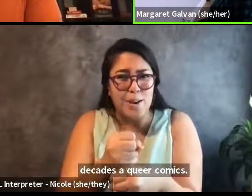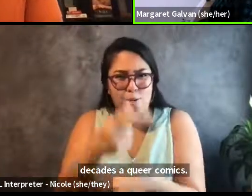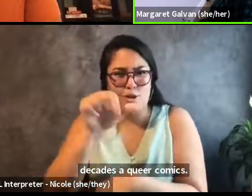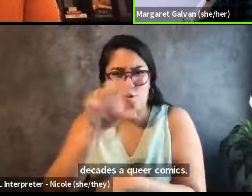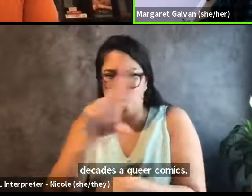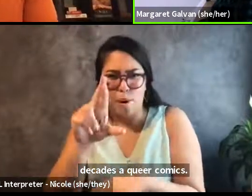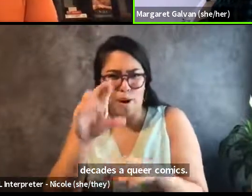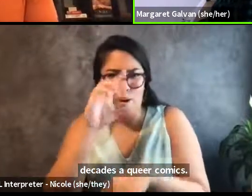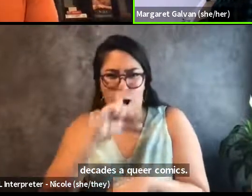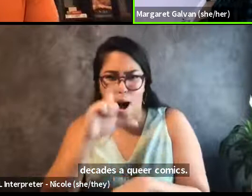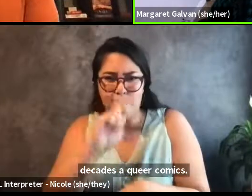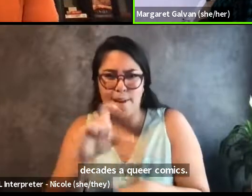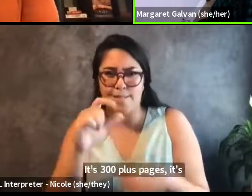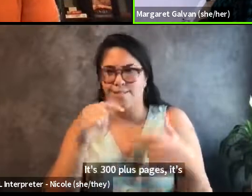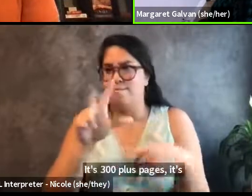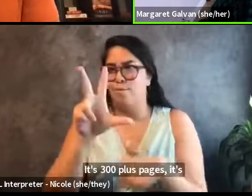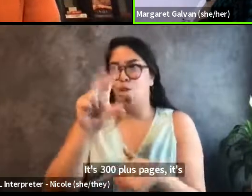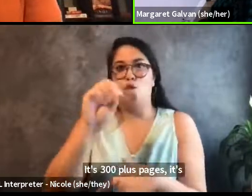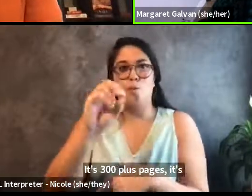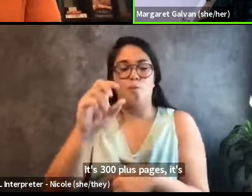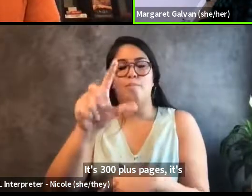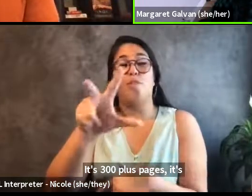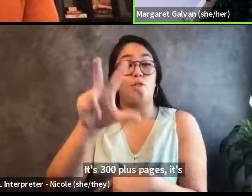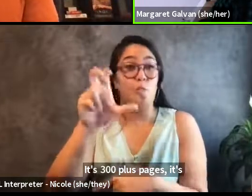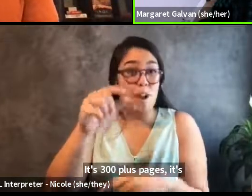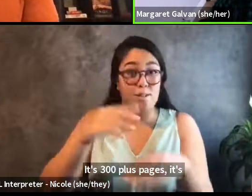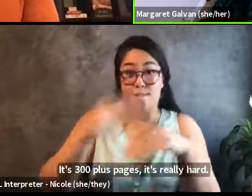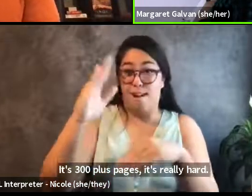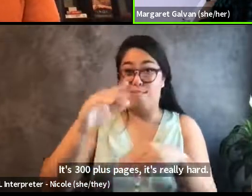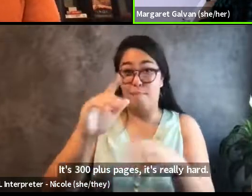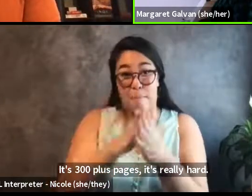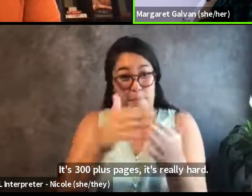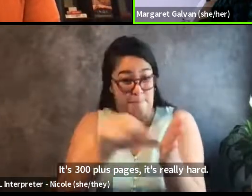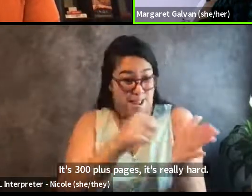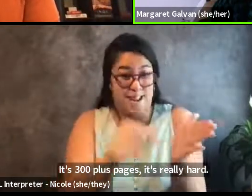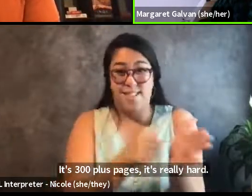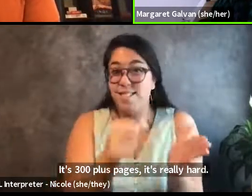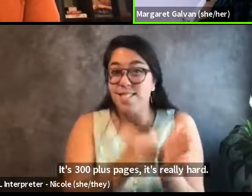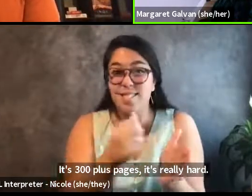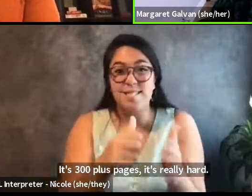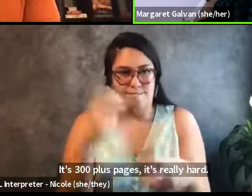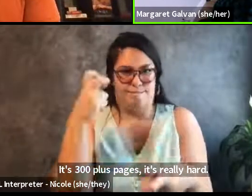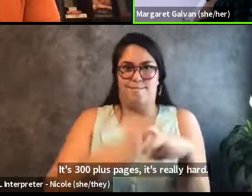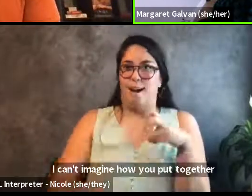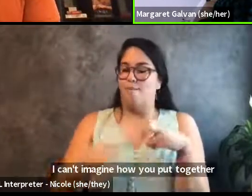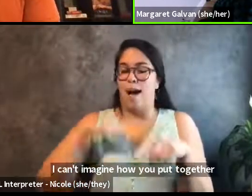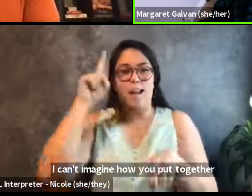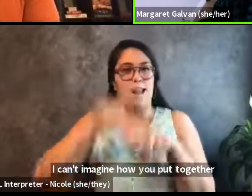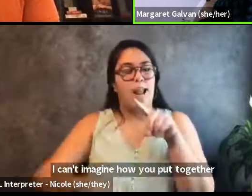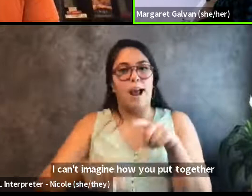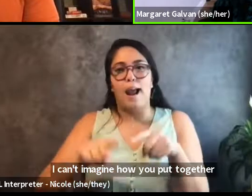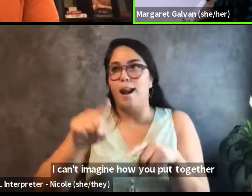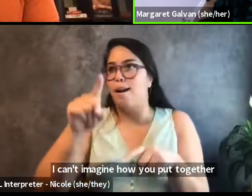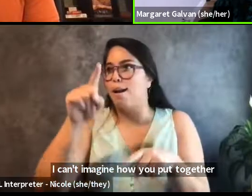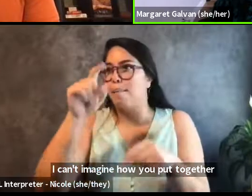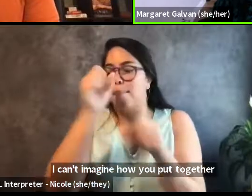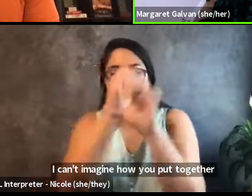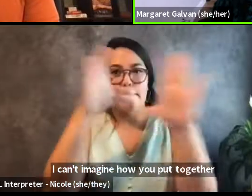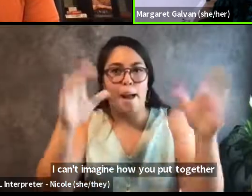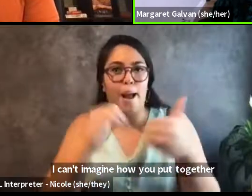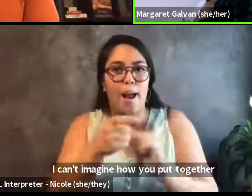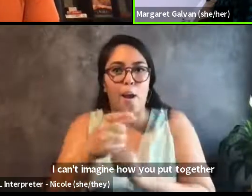It's really hard. Uh, I can't imagine, uh, how you put together, um,